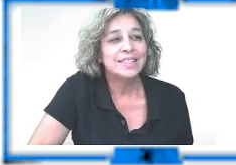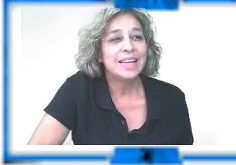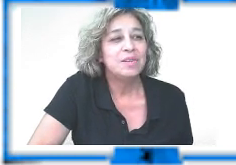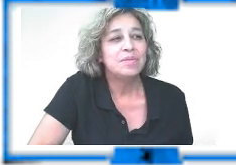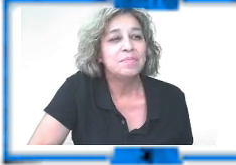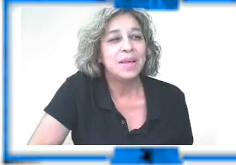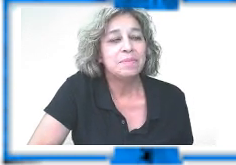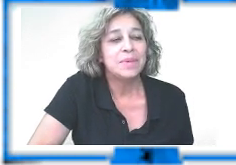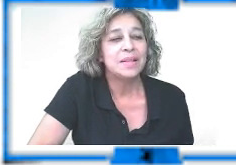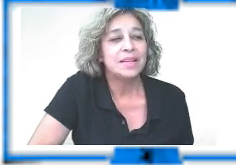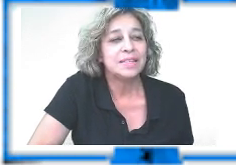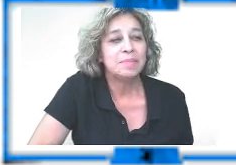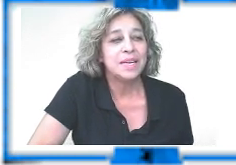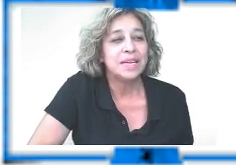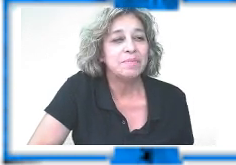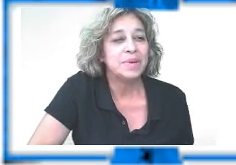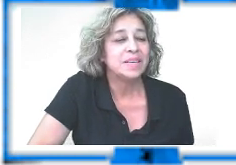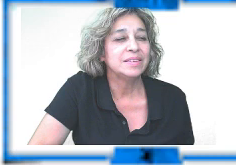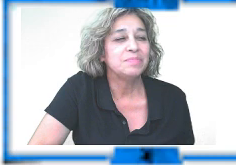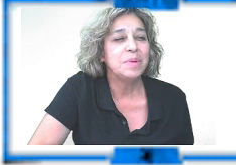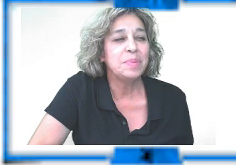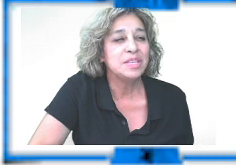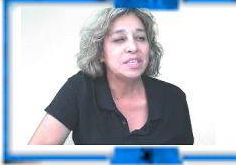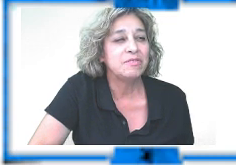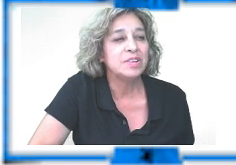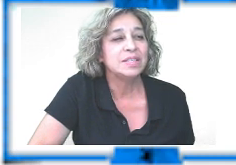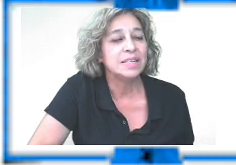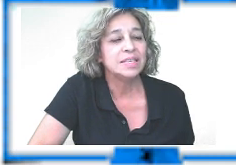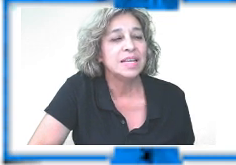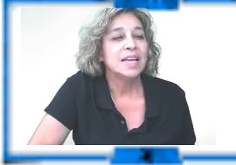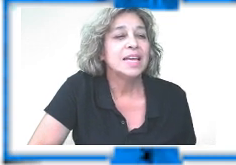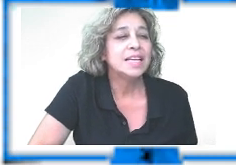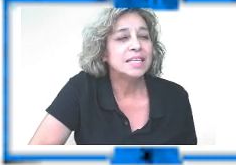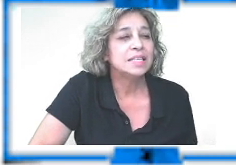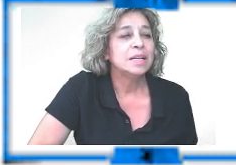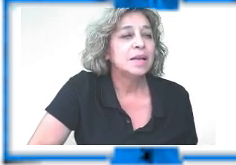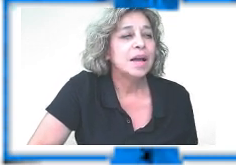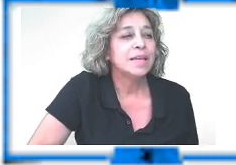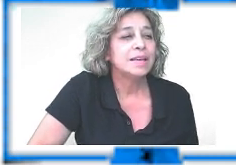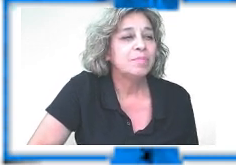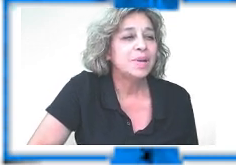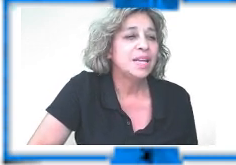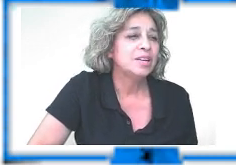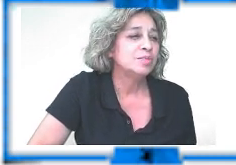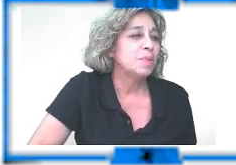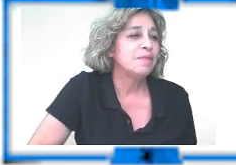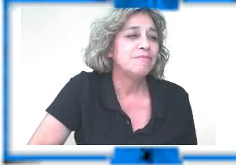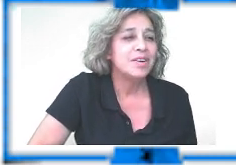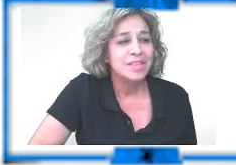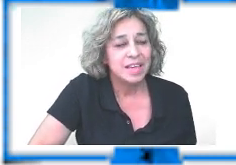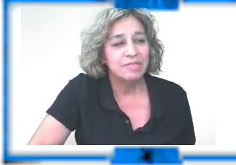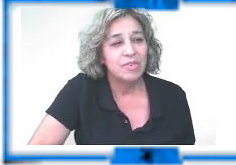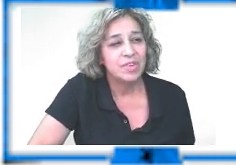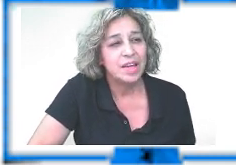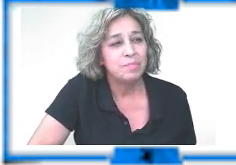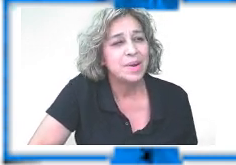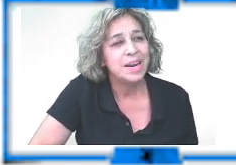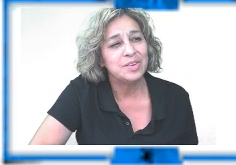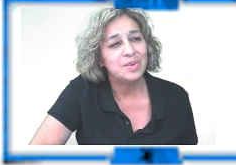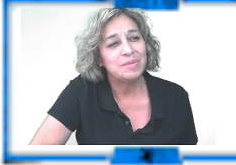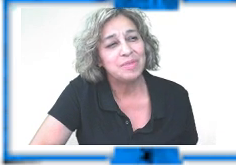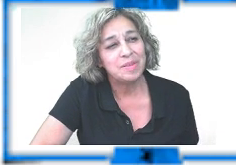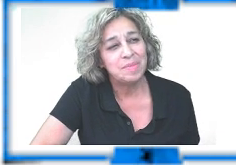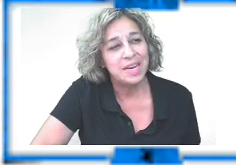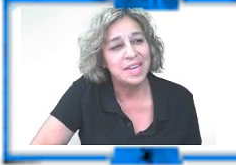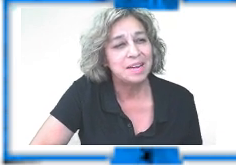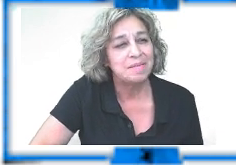mucho. He says, I don't make lots of money, because maybe just a few cents. He says, but I'm very thankful for that. But I